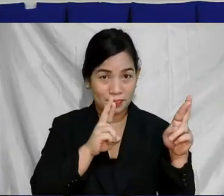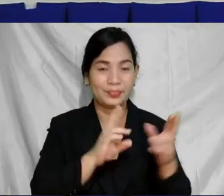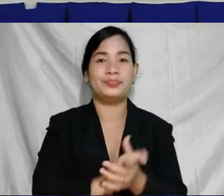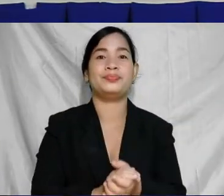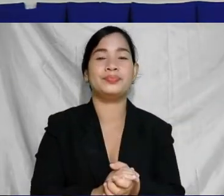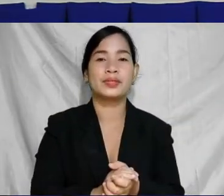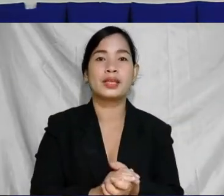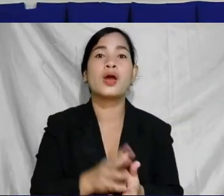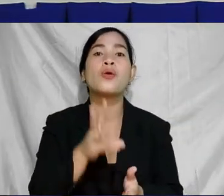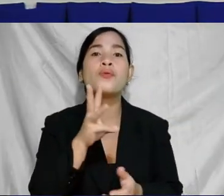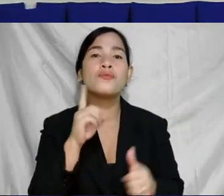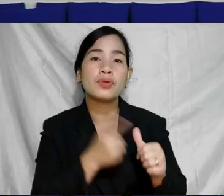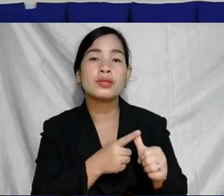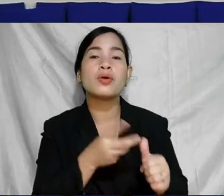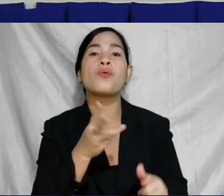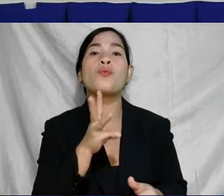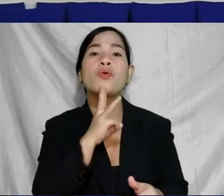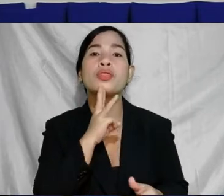Water and salt.